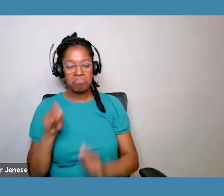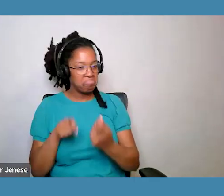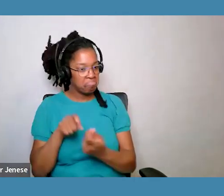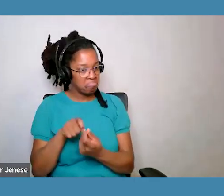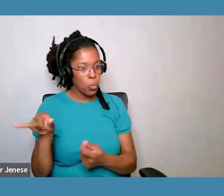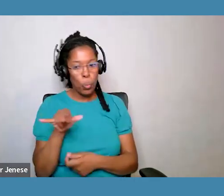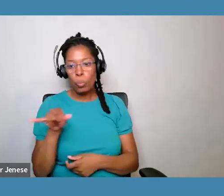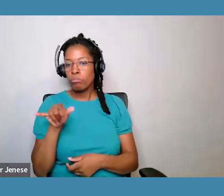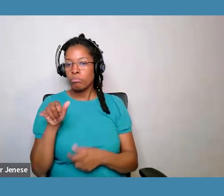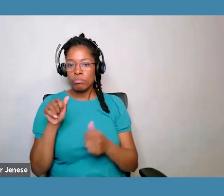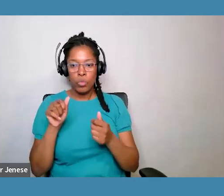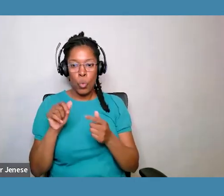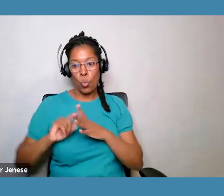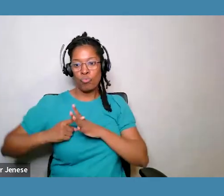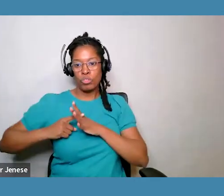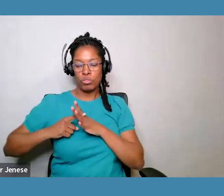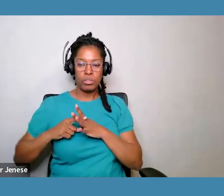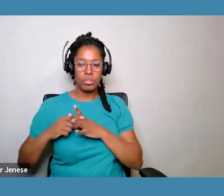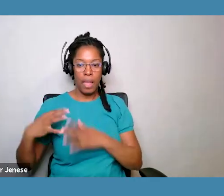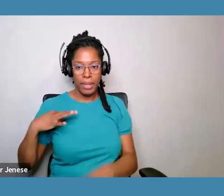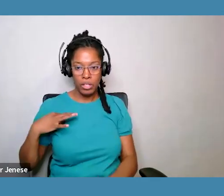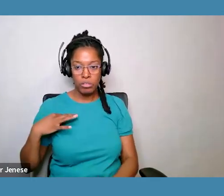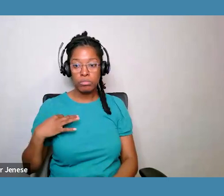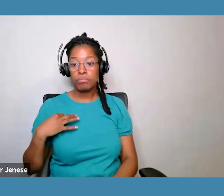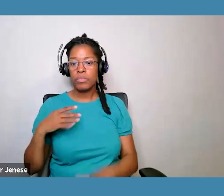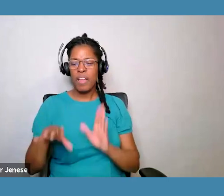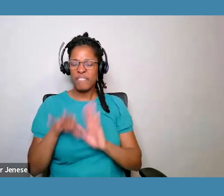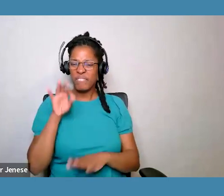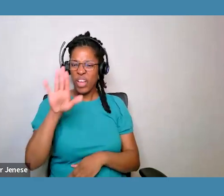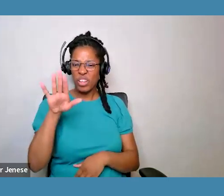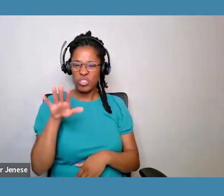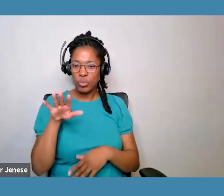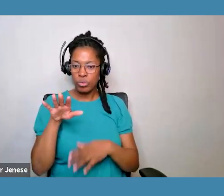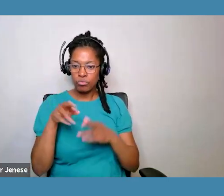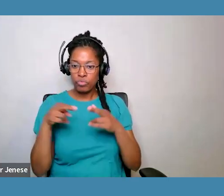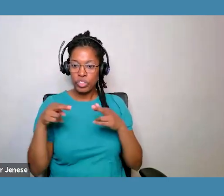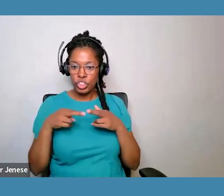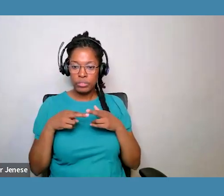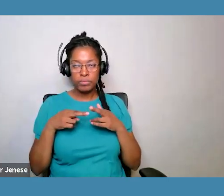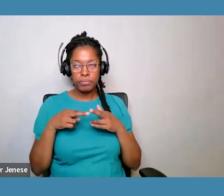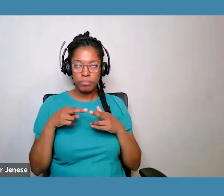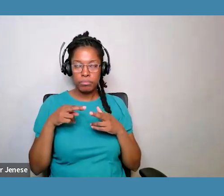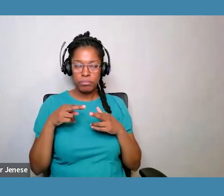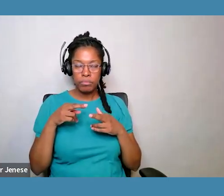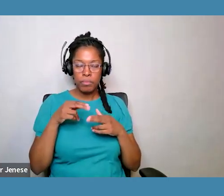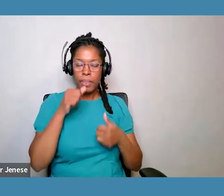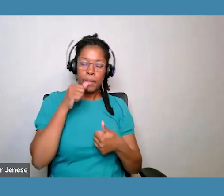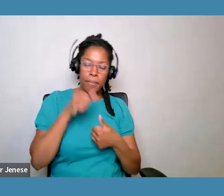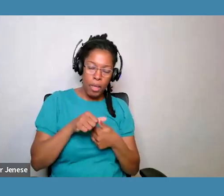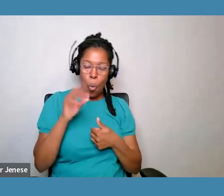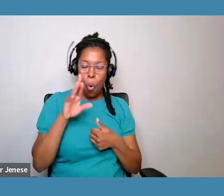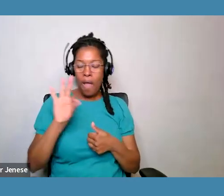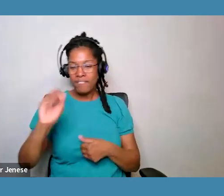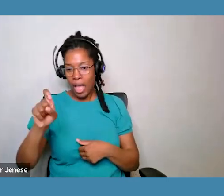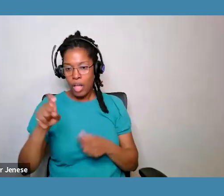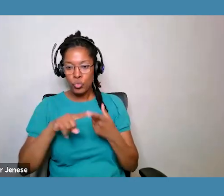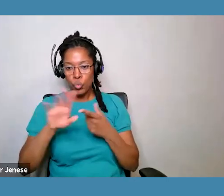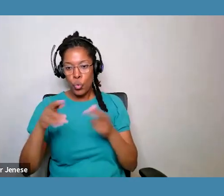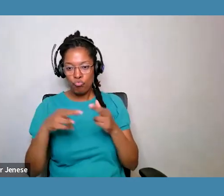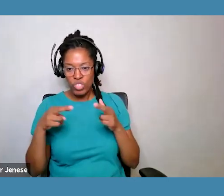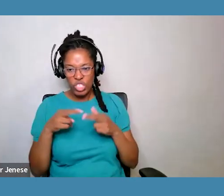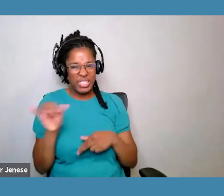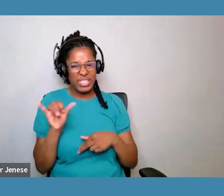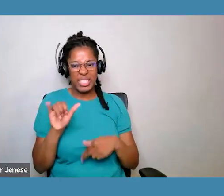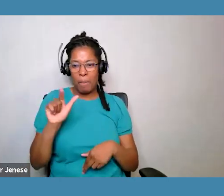original application. And you can find your region, you submit it by mail or fax to your region, and you can use that same link I